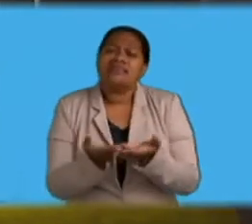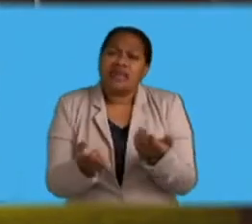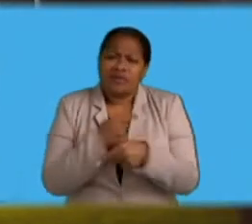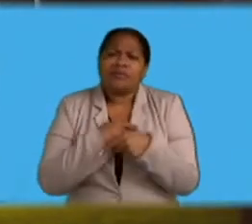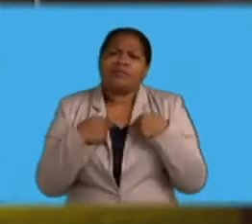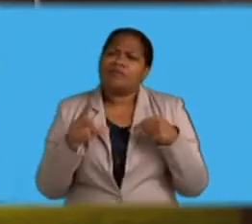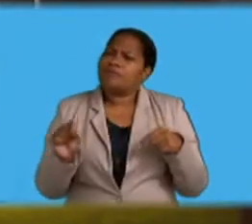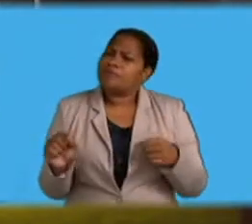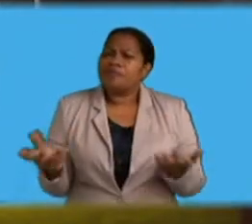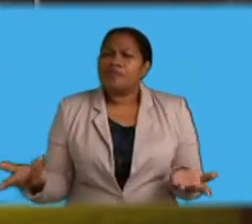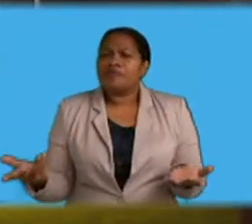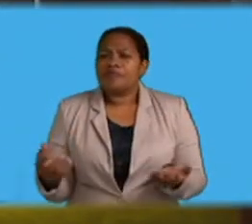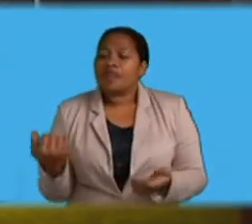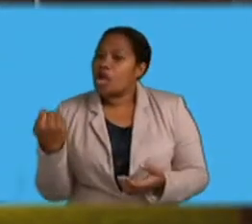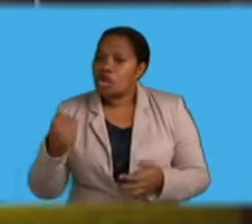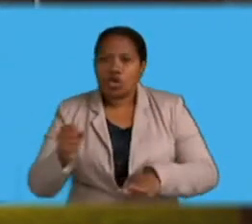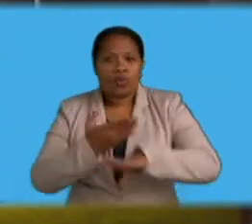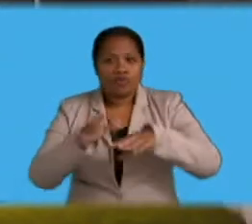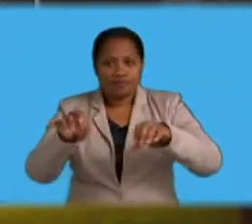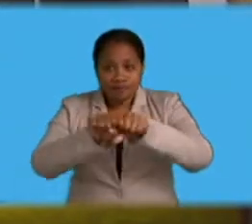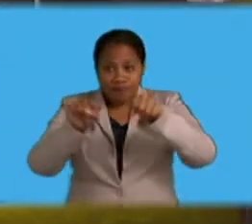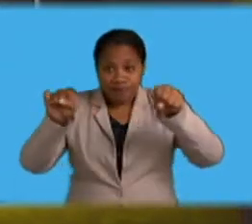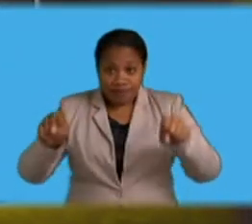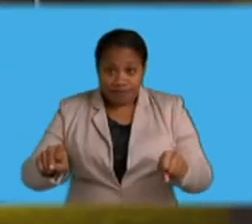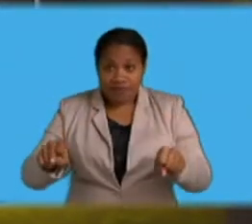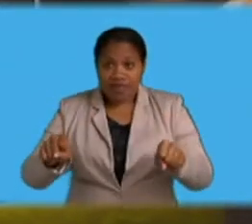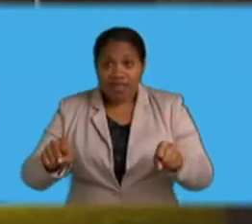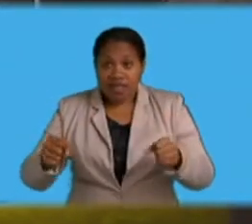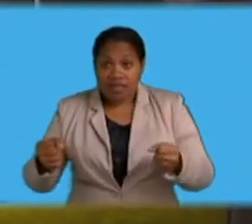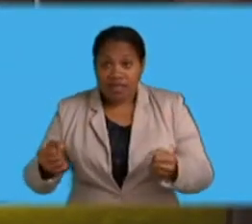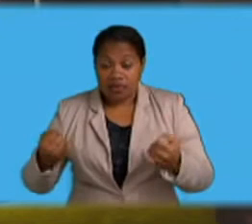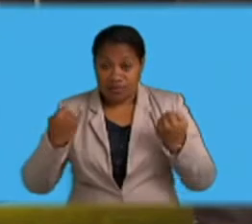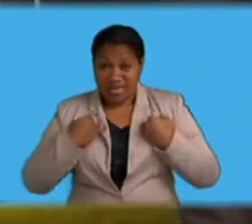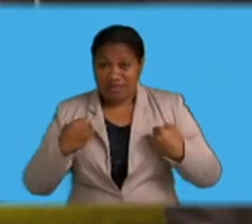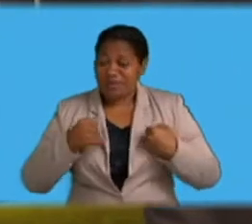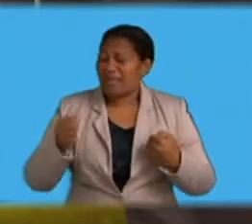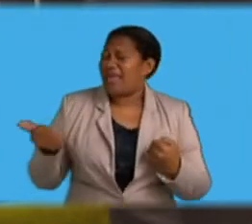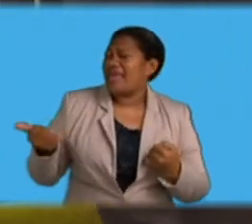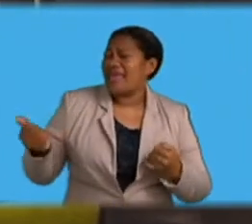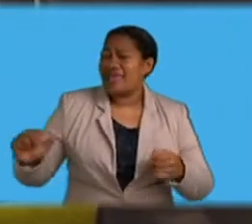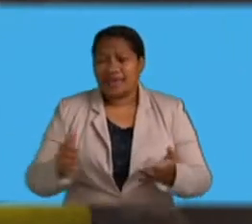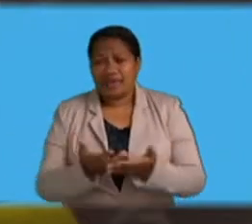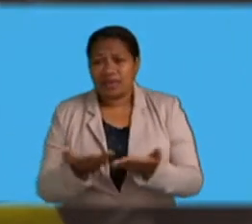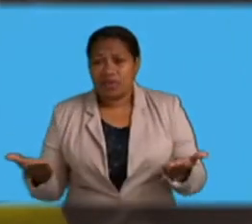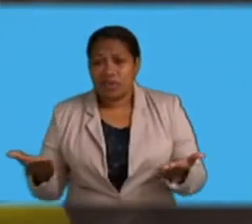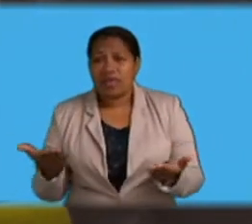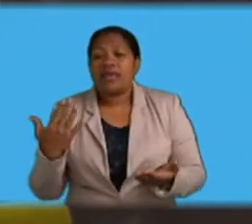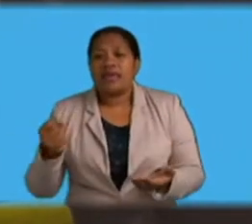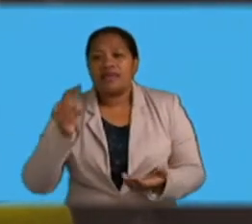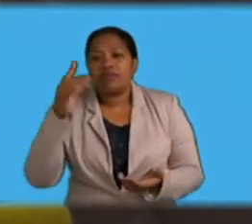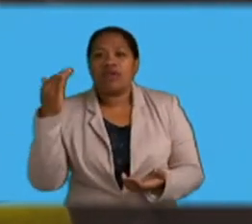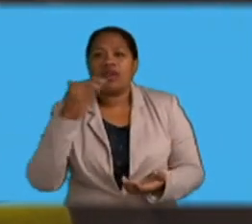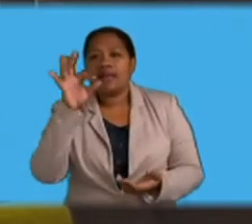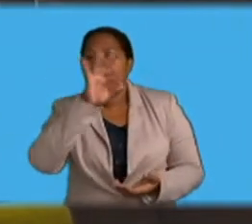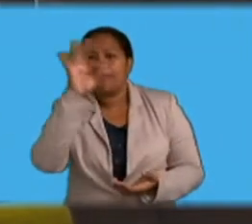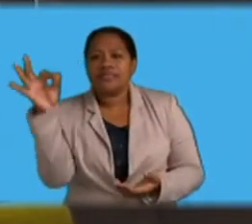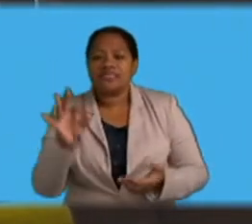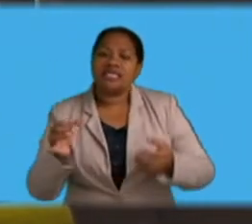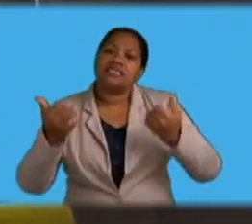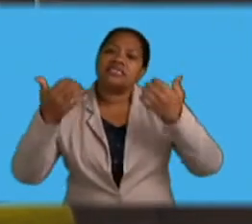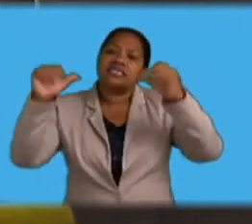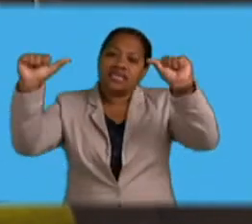system, any new system in particular, that has been implemented anywhere has a 100% chance of